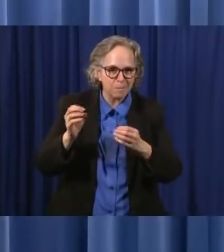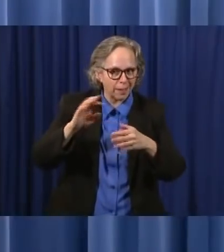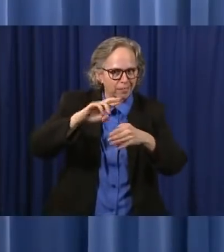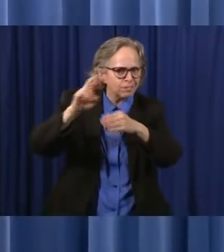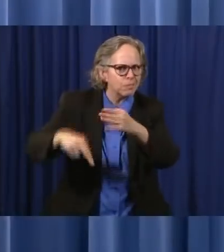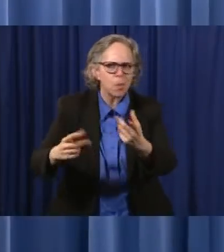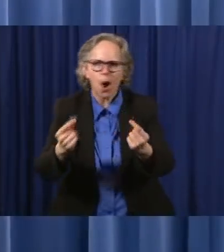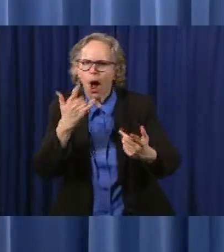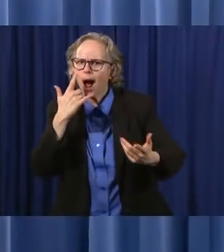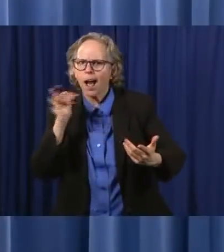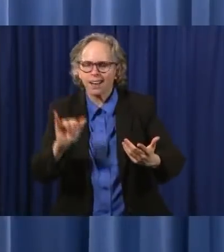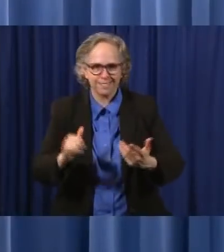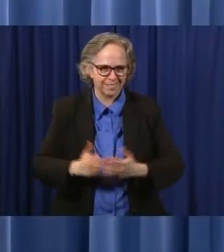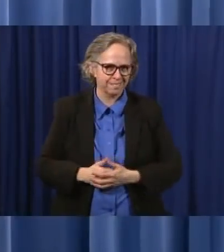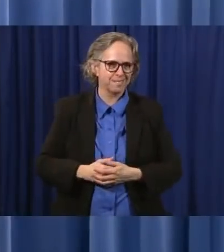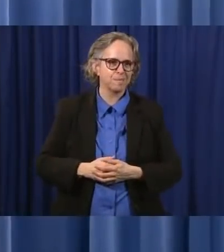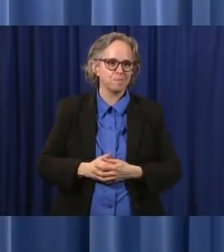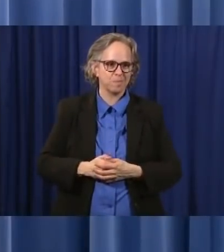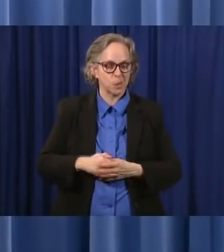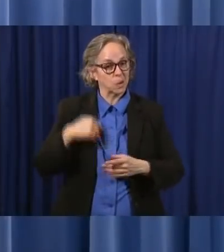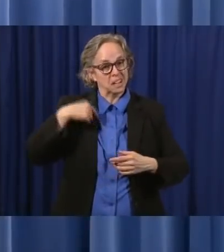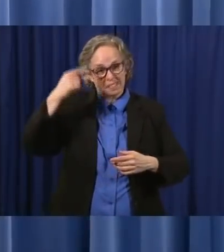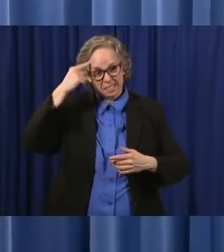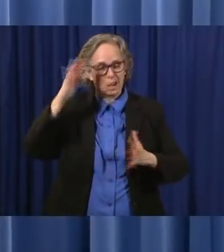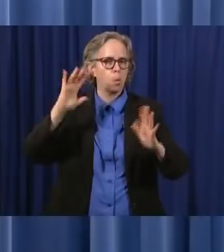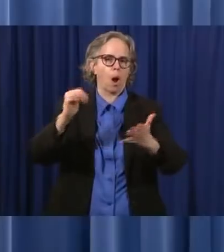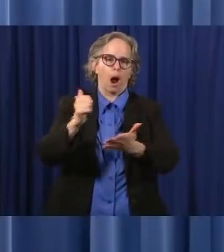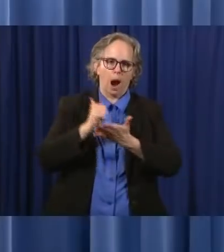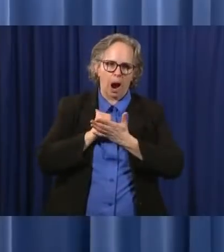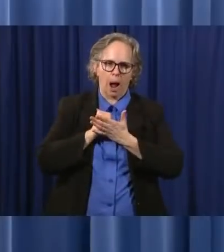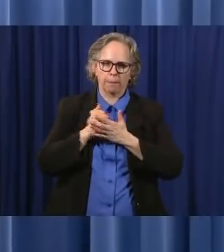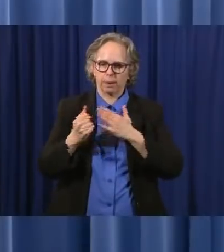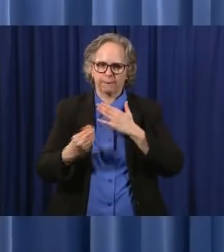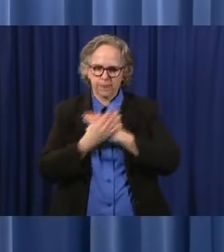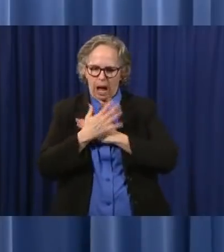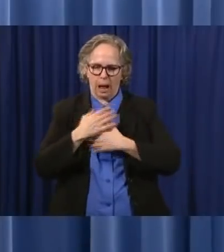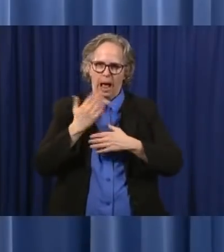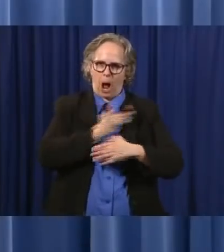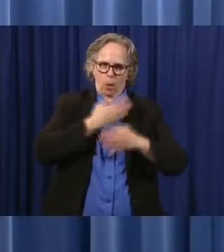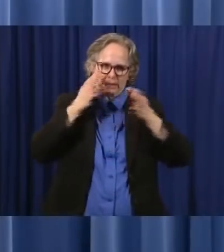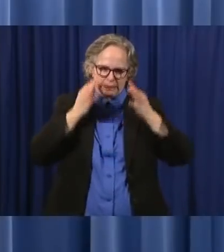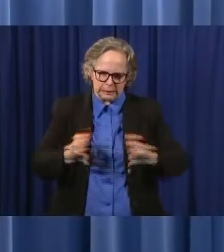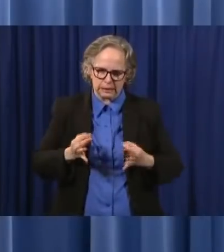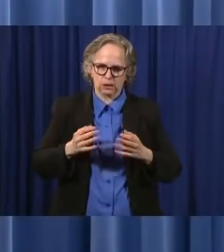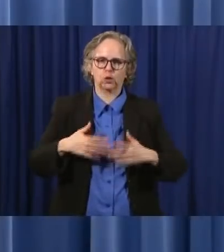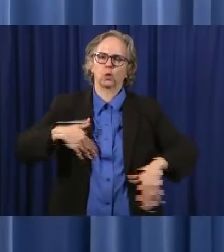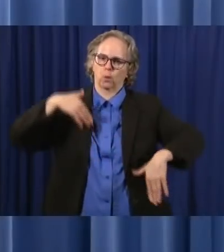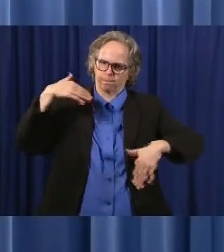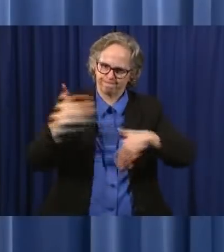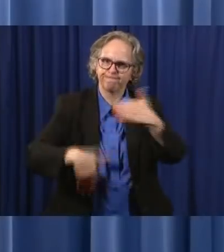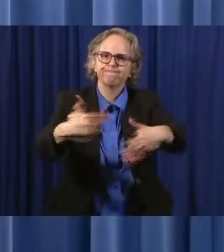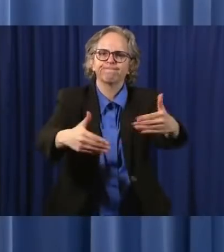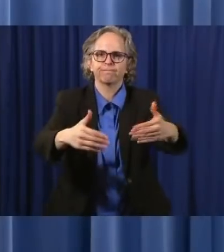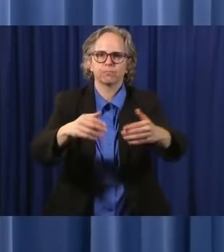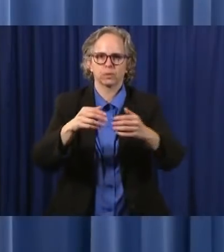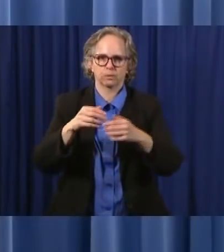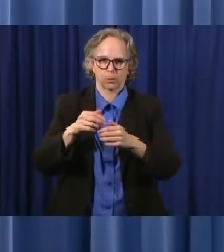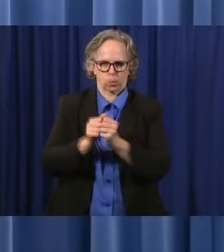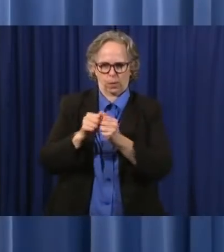will get back, and we think that will help inform us as we move forward in regard to child